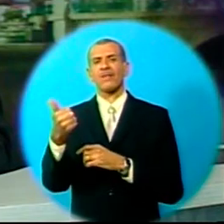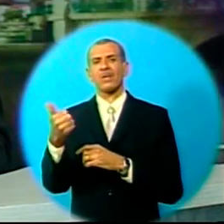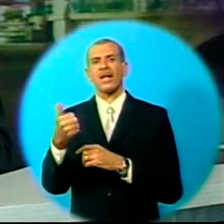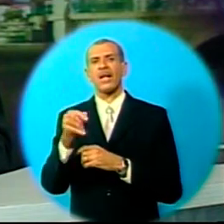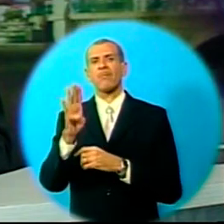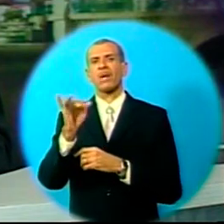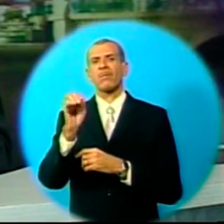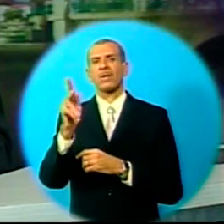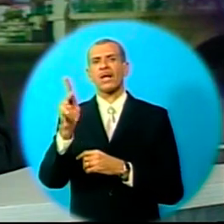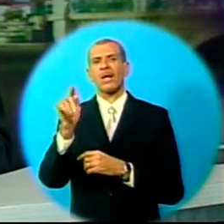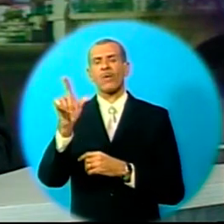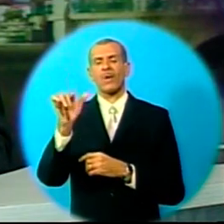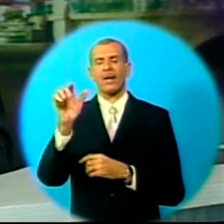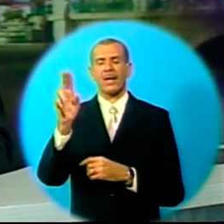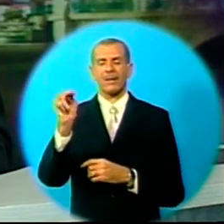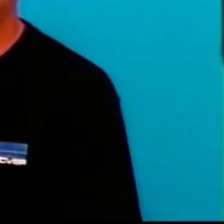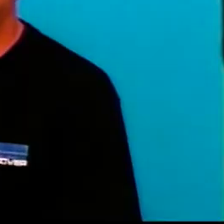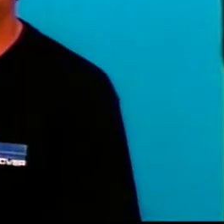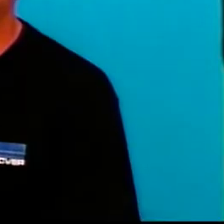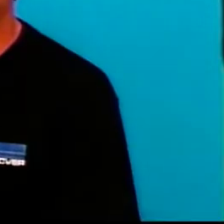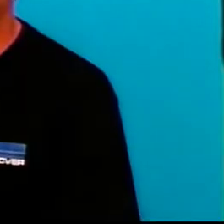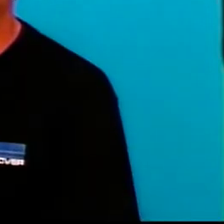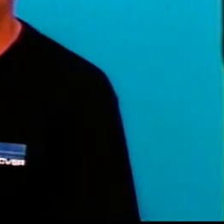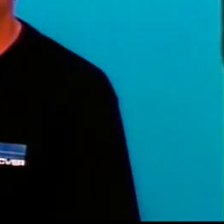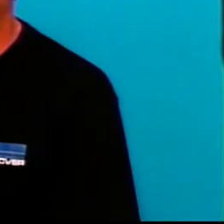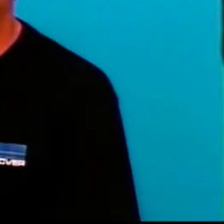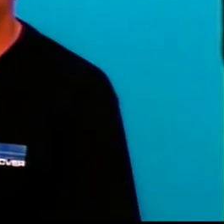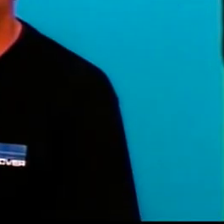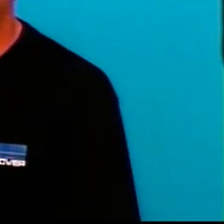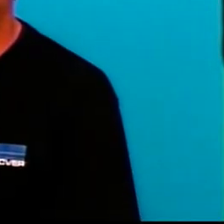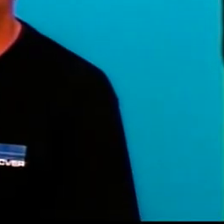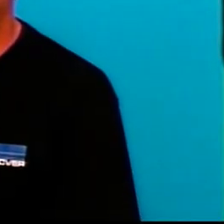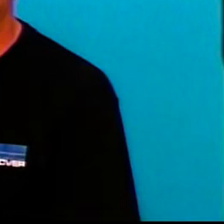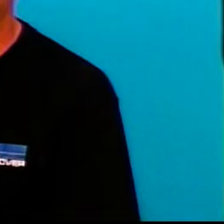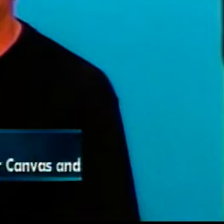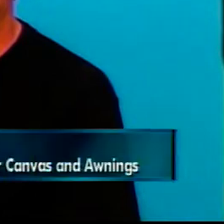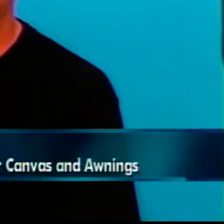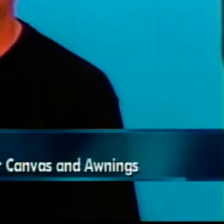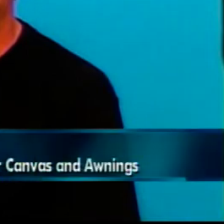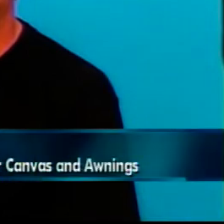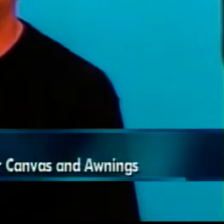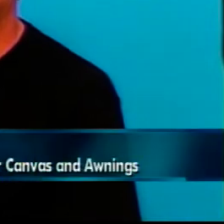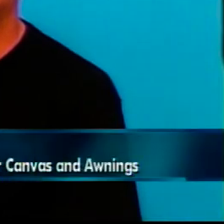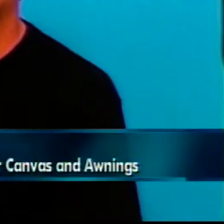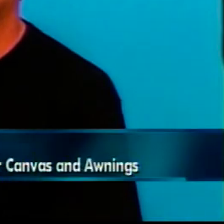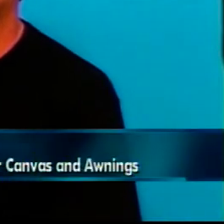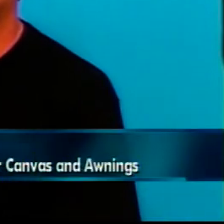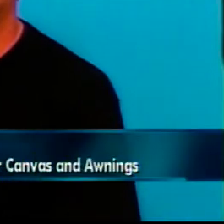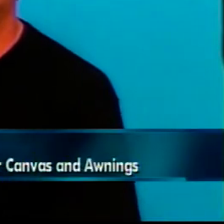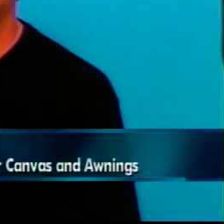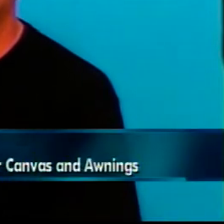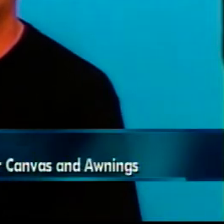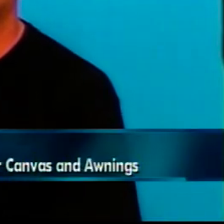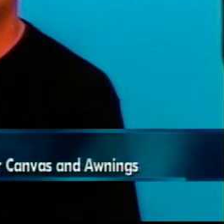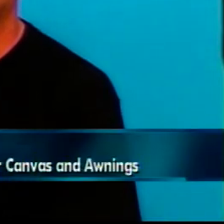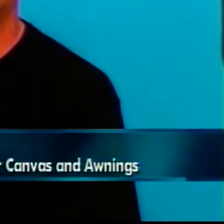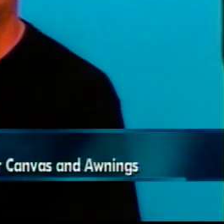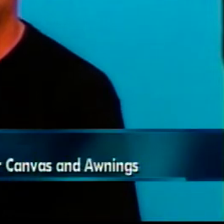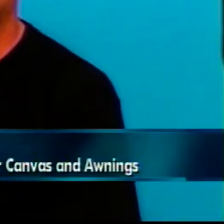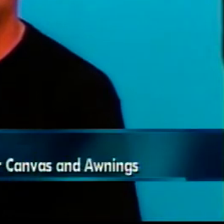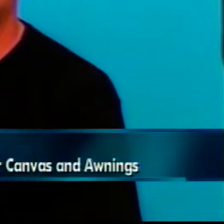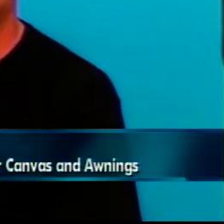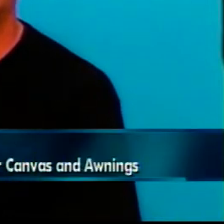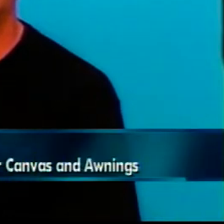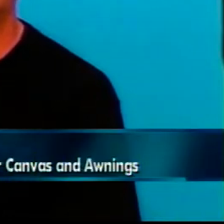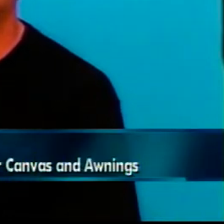in Brooklyn. Well, I'm very, very happy that we are able to generate foreign currency. It's one of the things that I set out to do ever since I